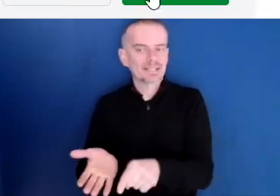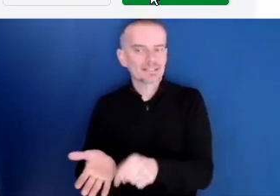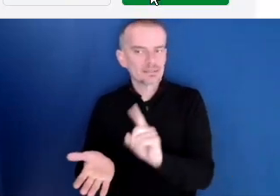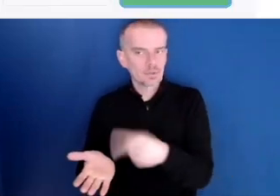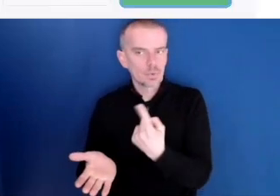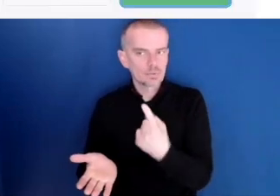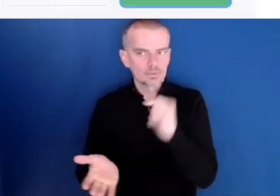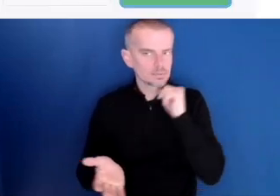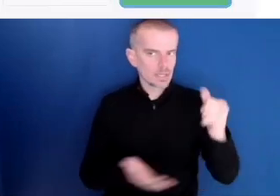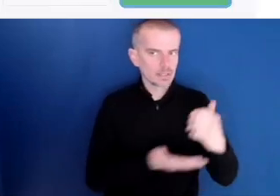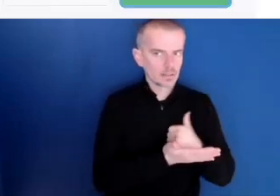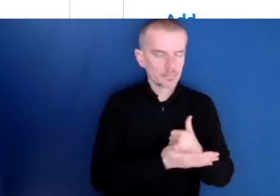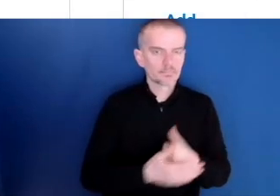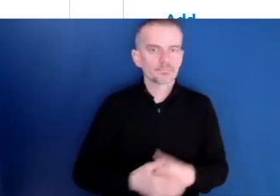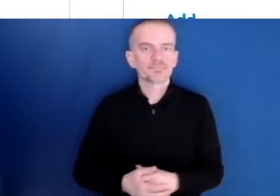add that.